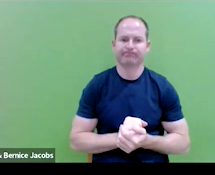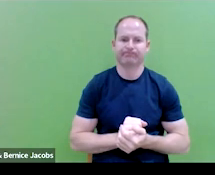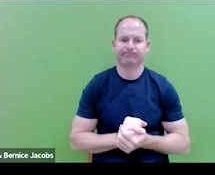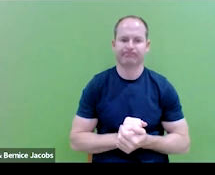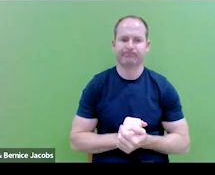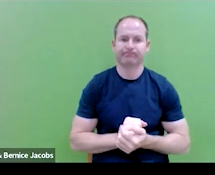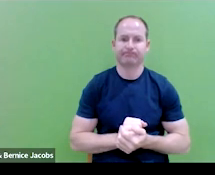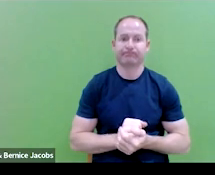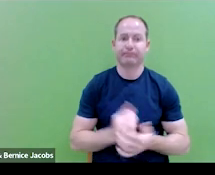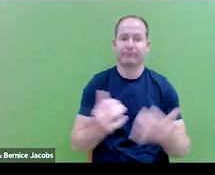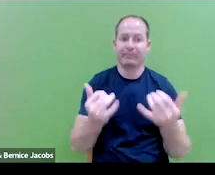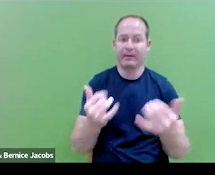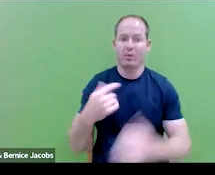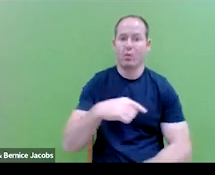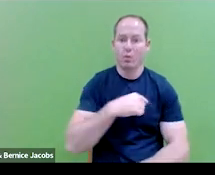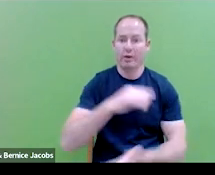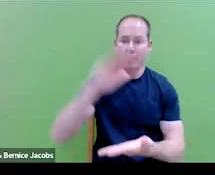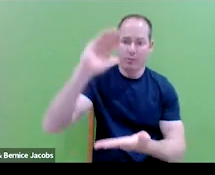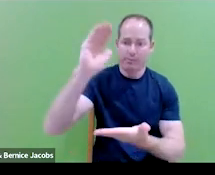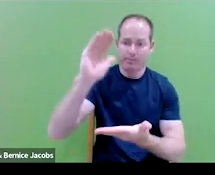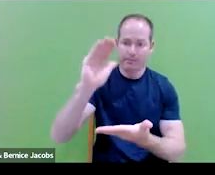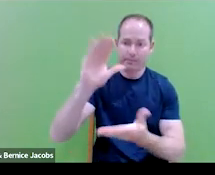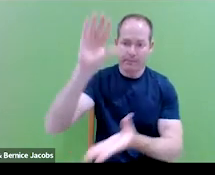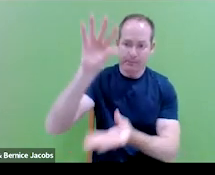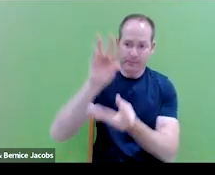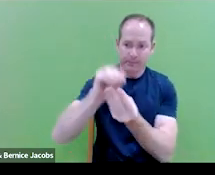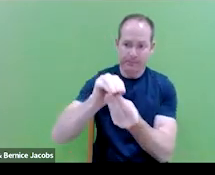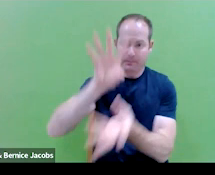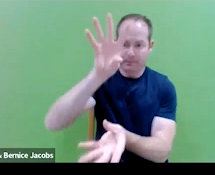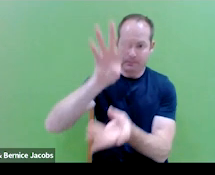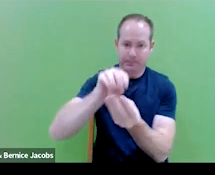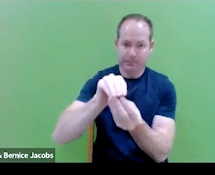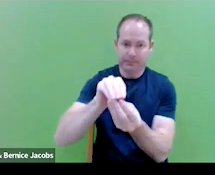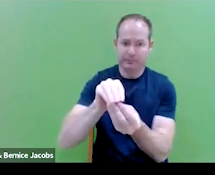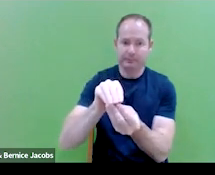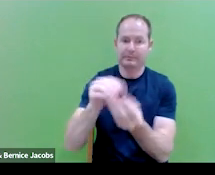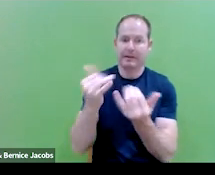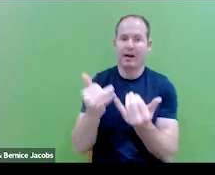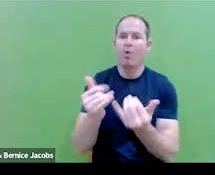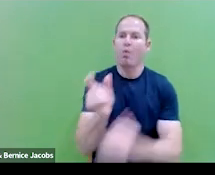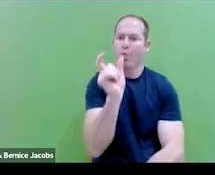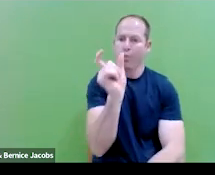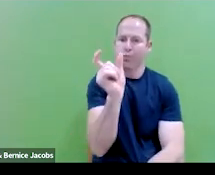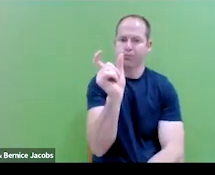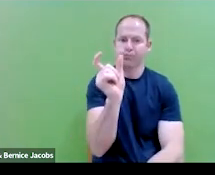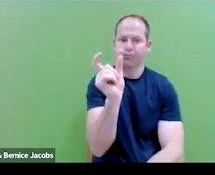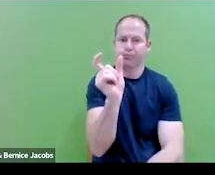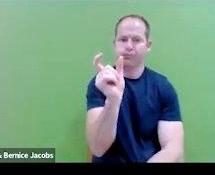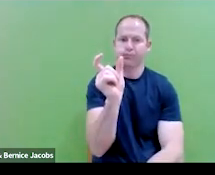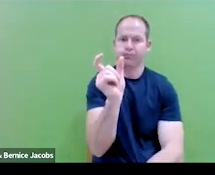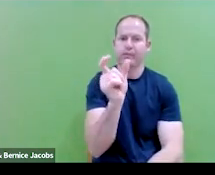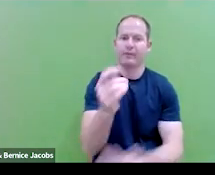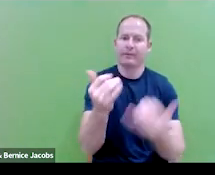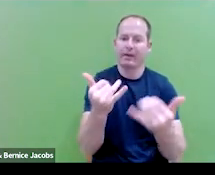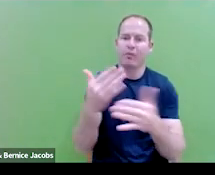we reduce the principles to 1 word each, so let's say we reduce the effort involved